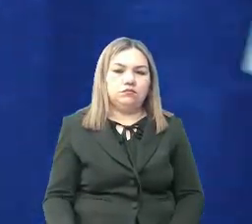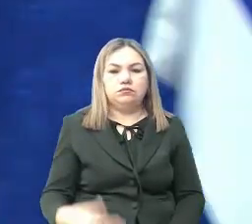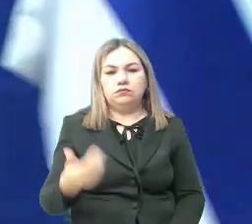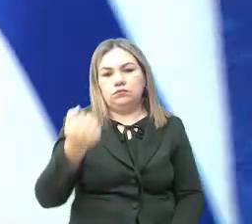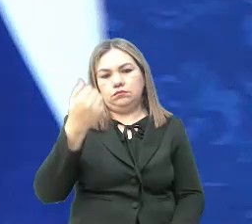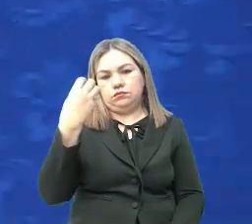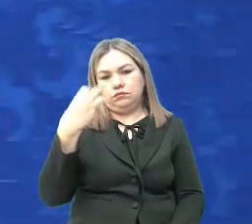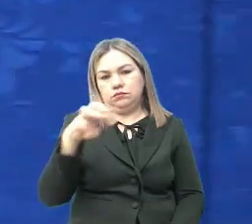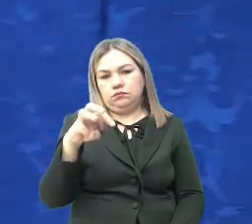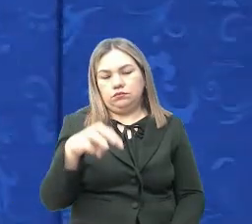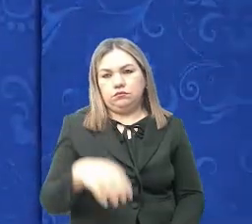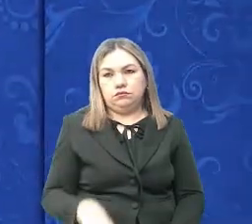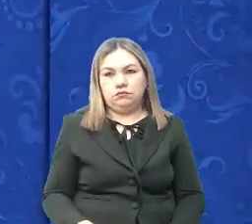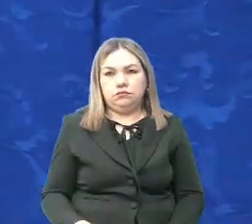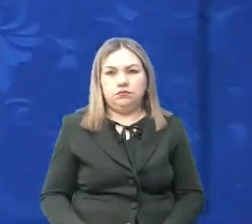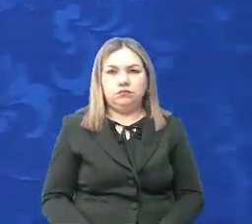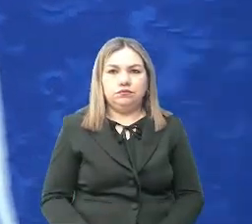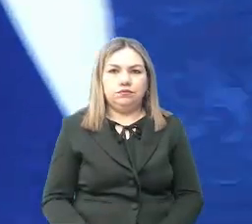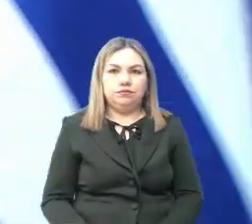How many of you say amen?